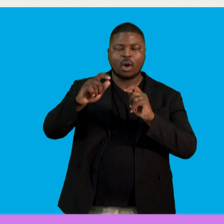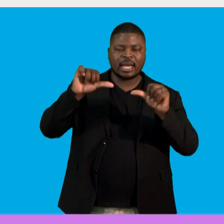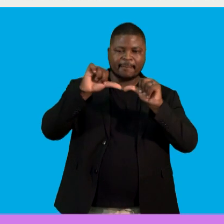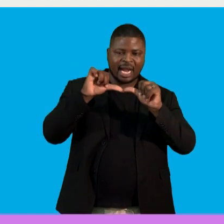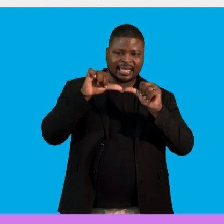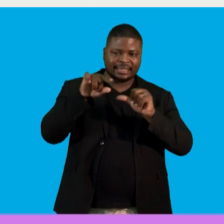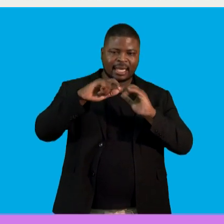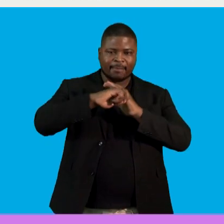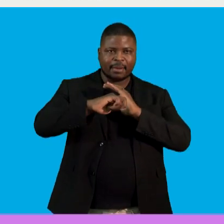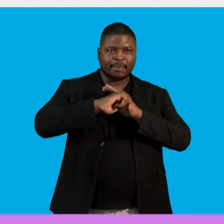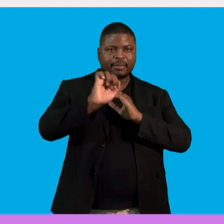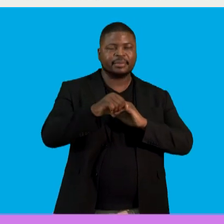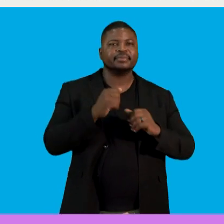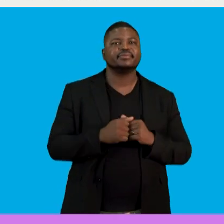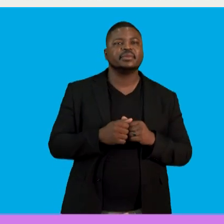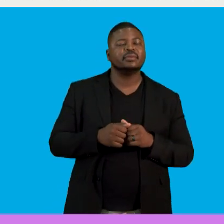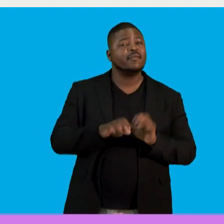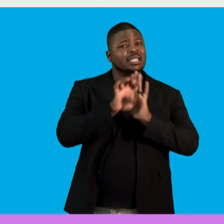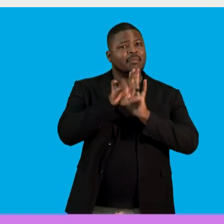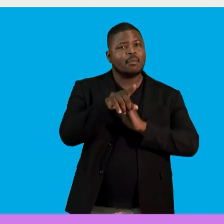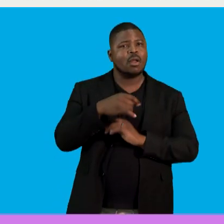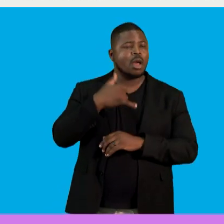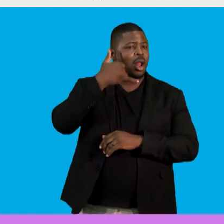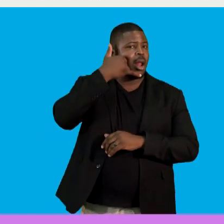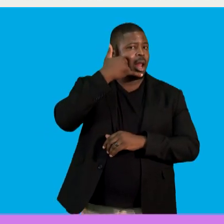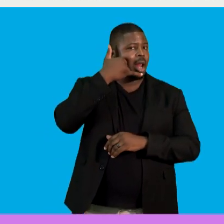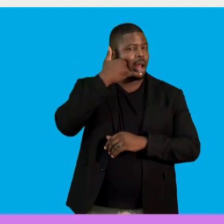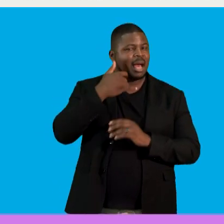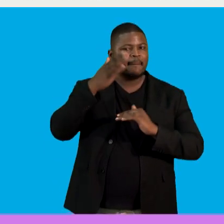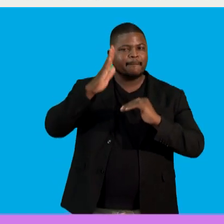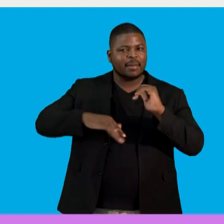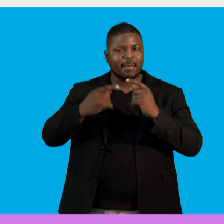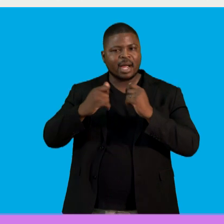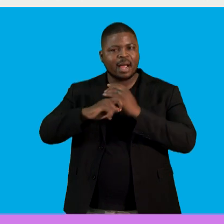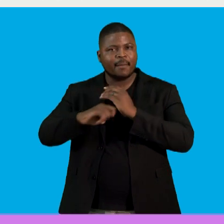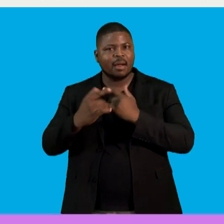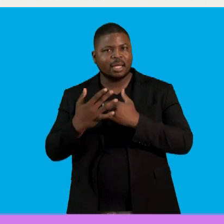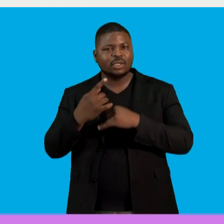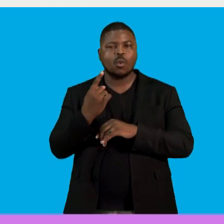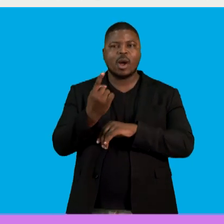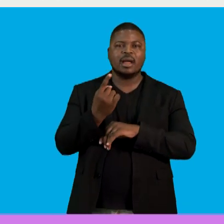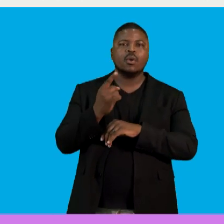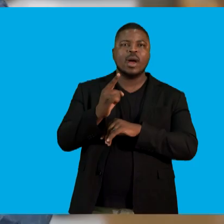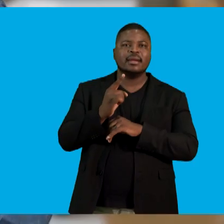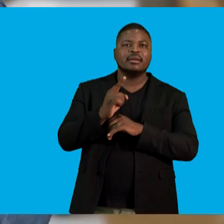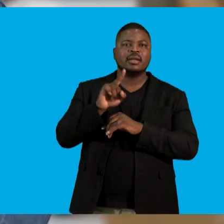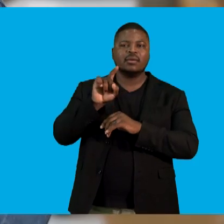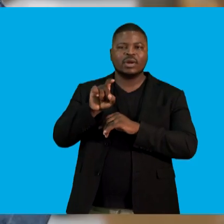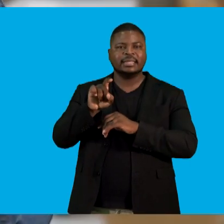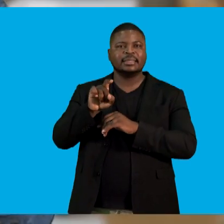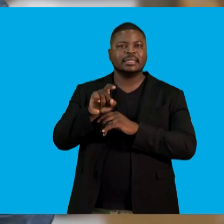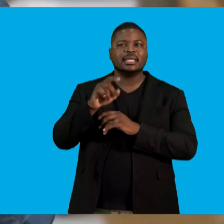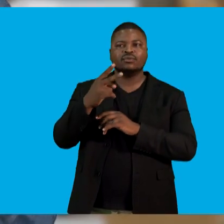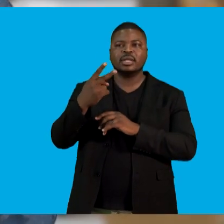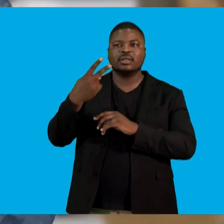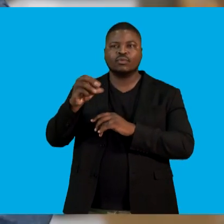telephone calls, and also transport. For an example, a call is charged at 1.25 rand per minute. If you would spend more than